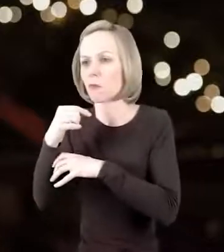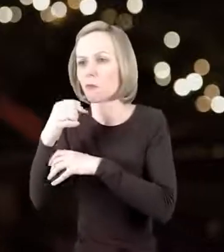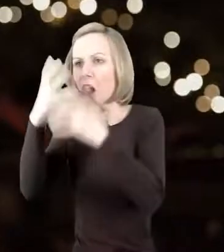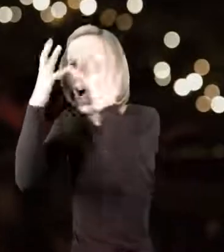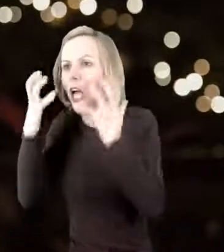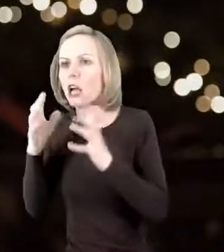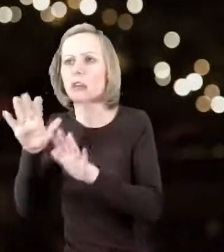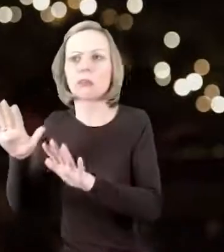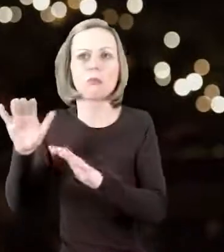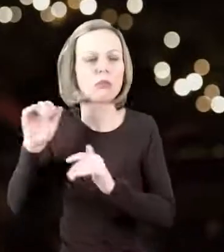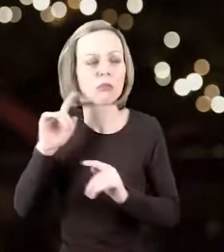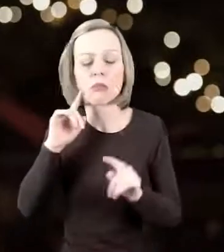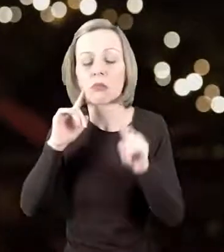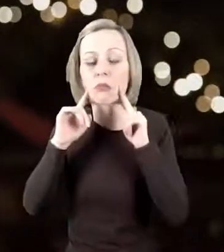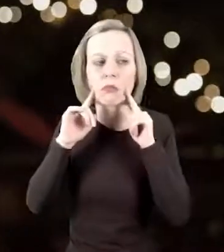and